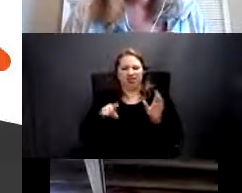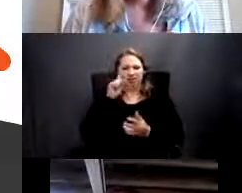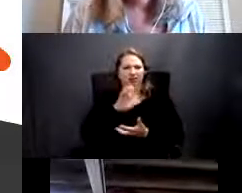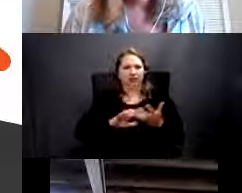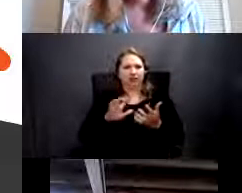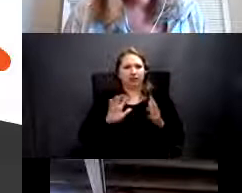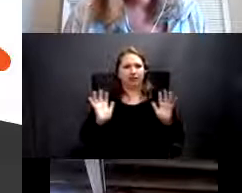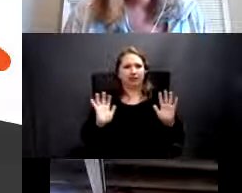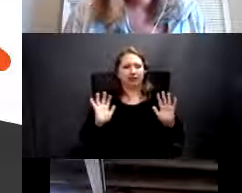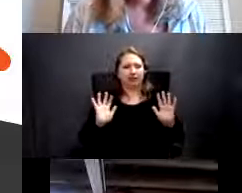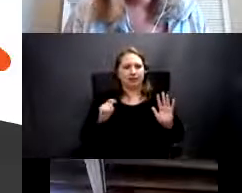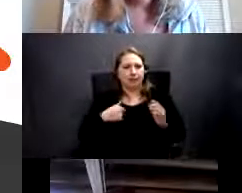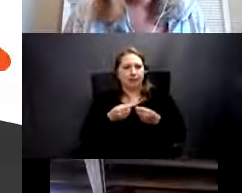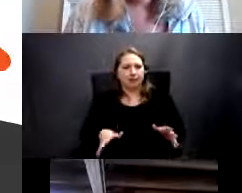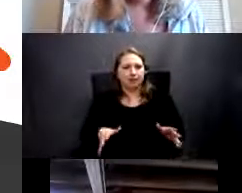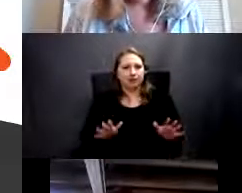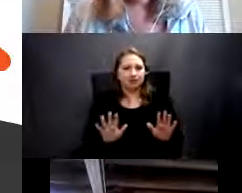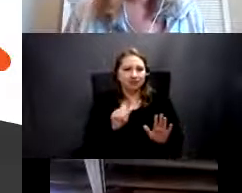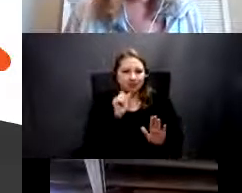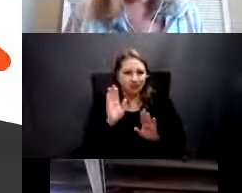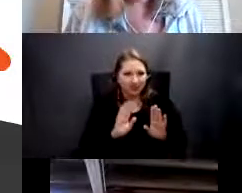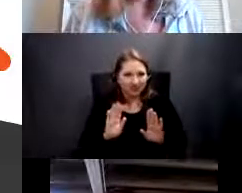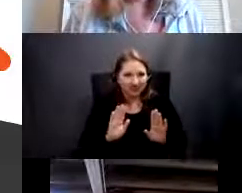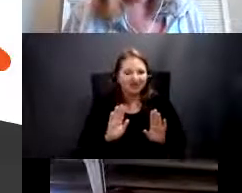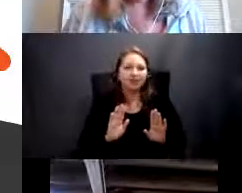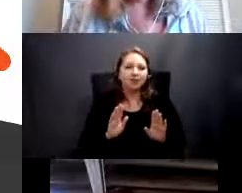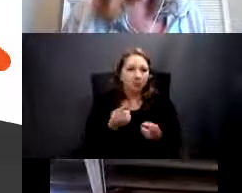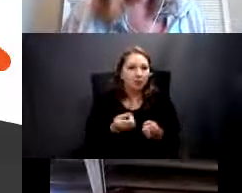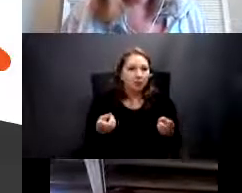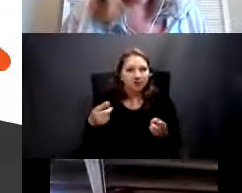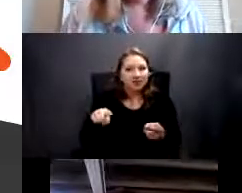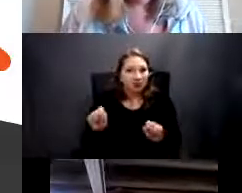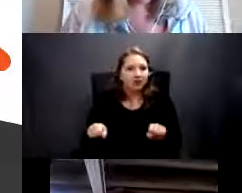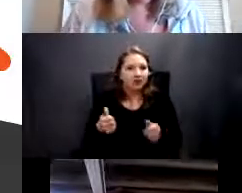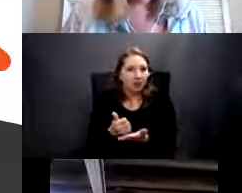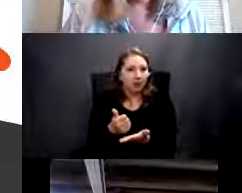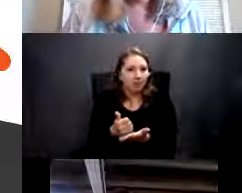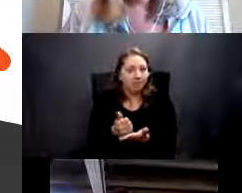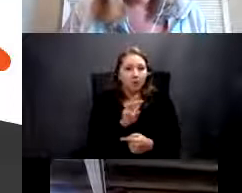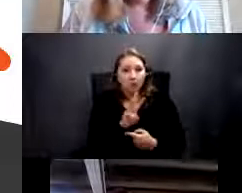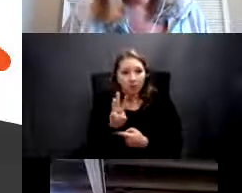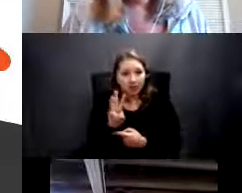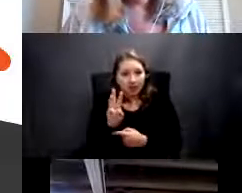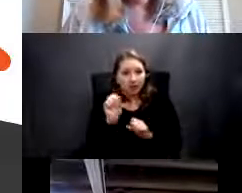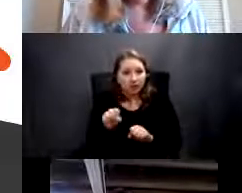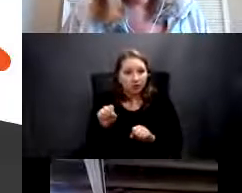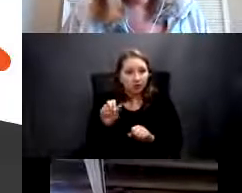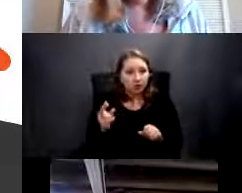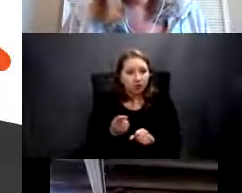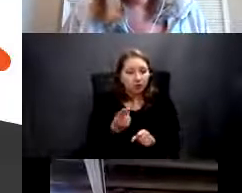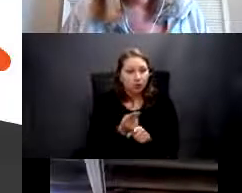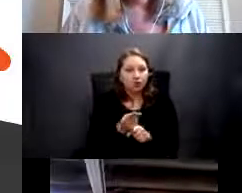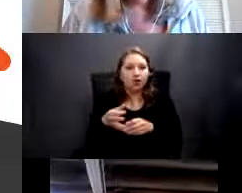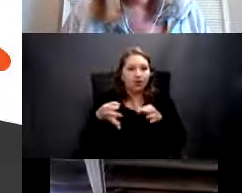right there I'm lost. Don't worry, there are resources for help. There's websites that will, spell it